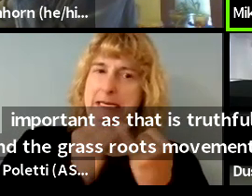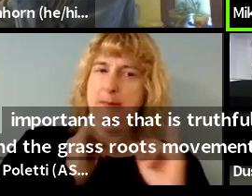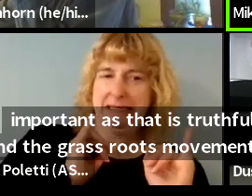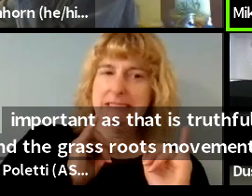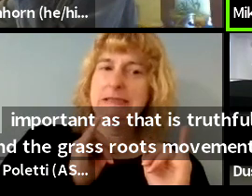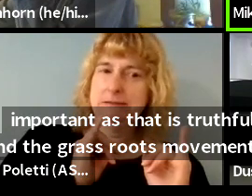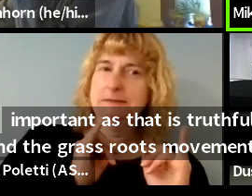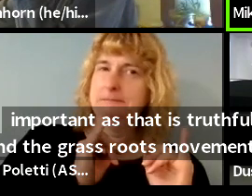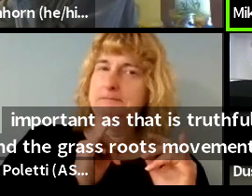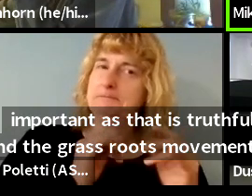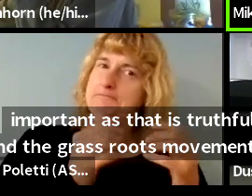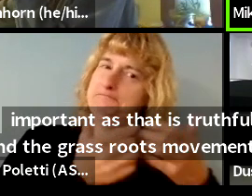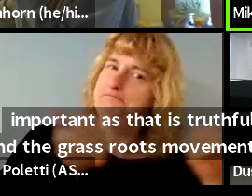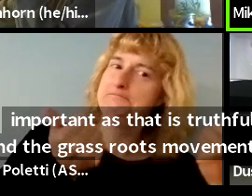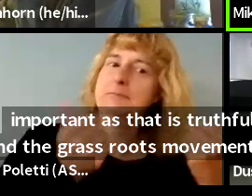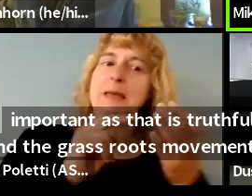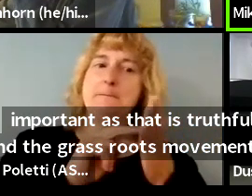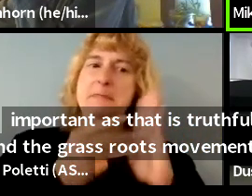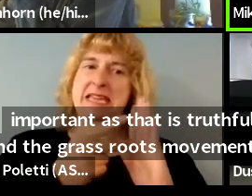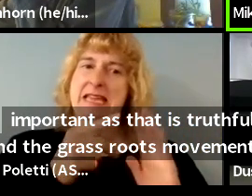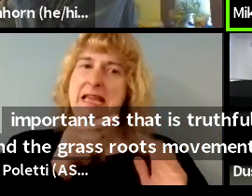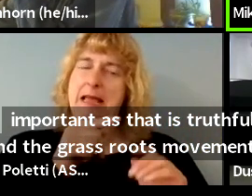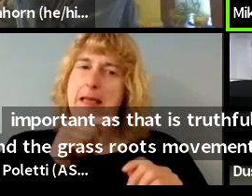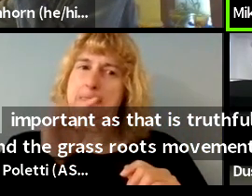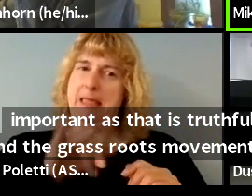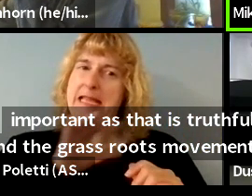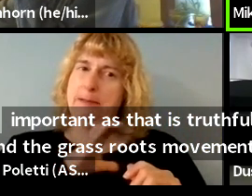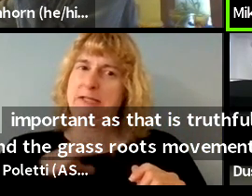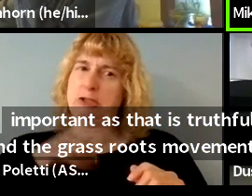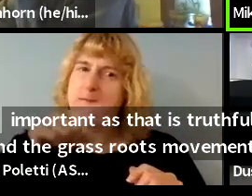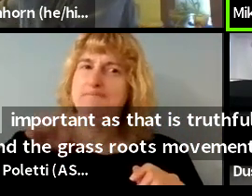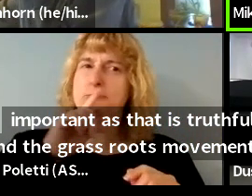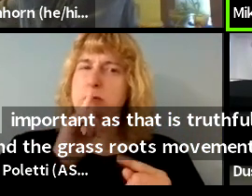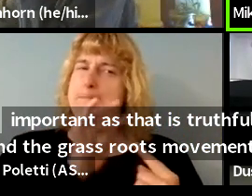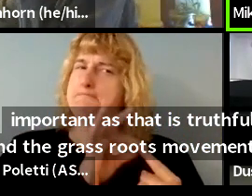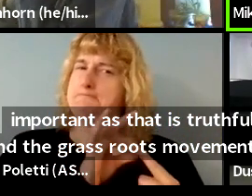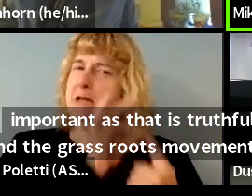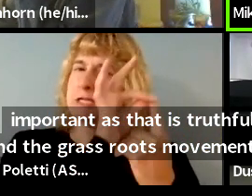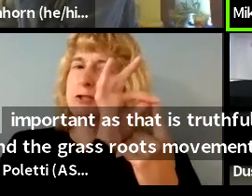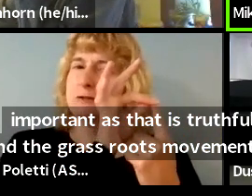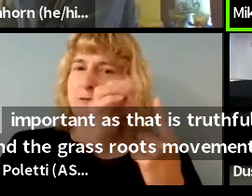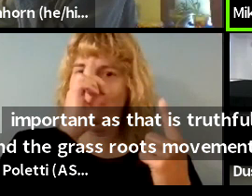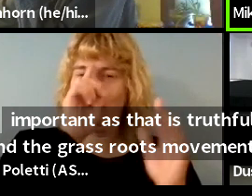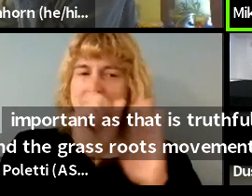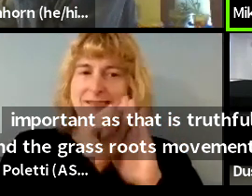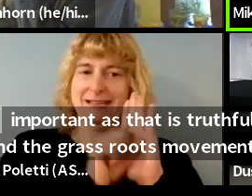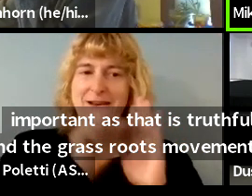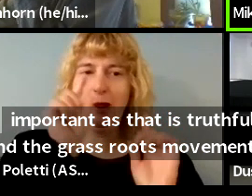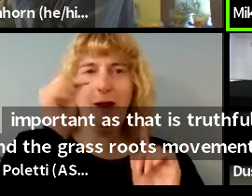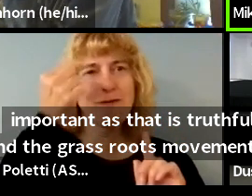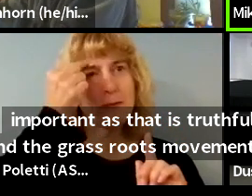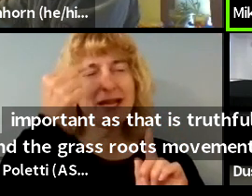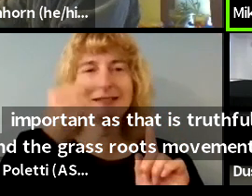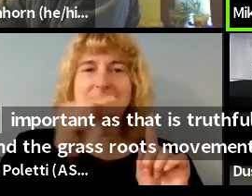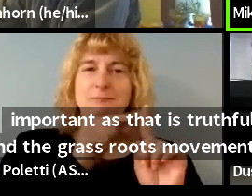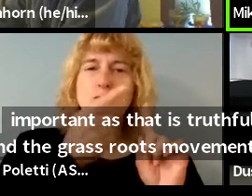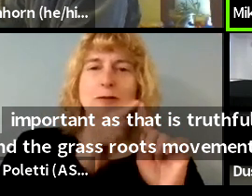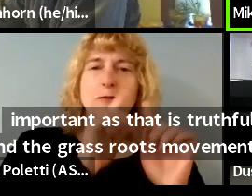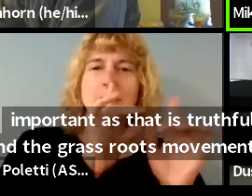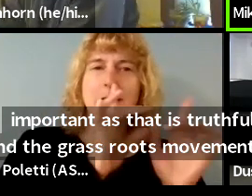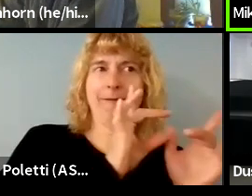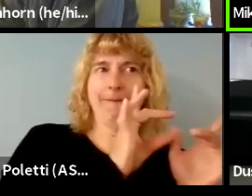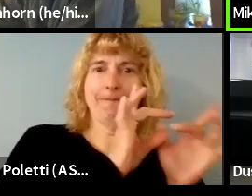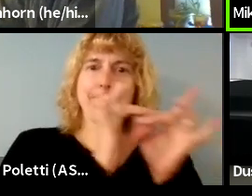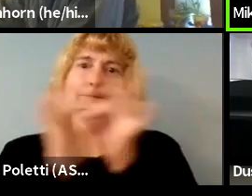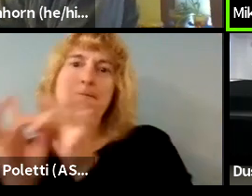frankly makes this, very unique within state government. And so just trying to thread the needle between, that parts of this commission